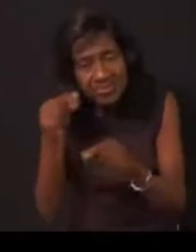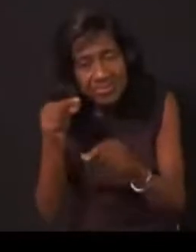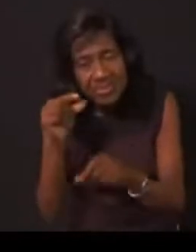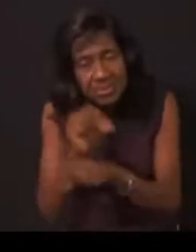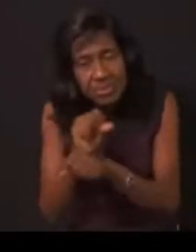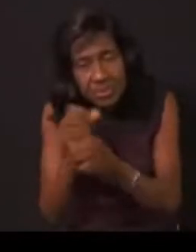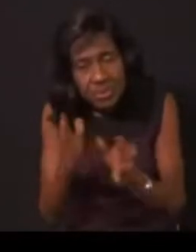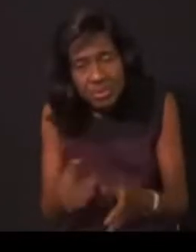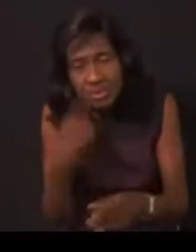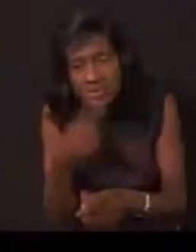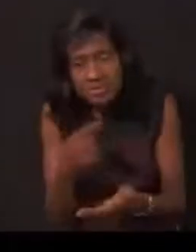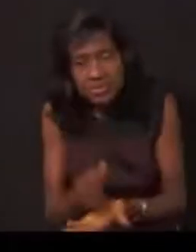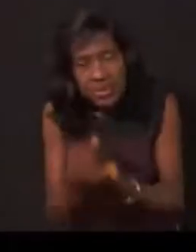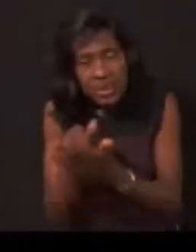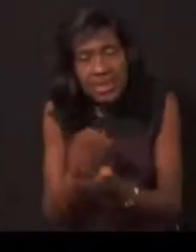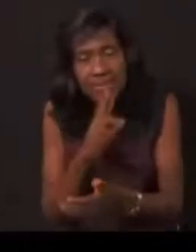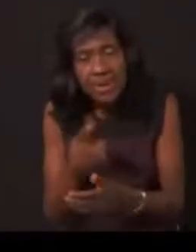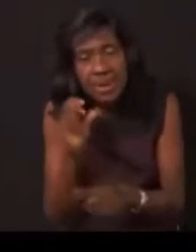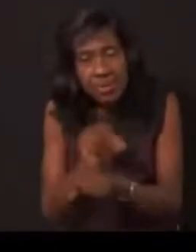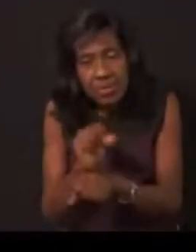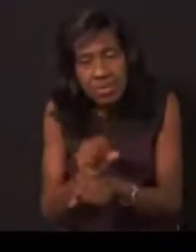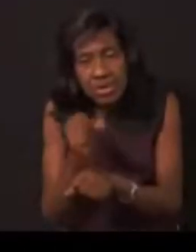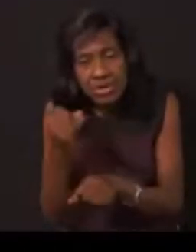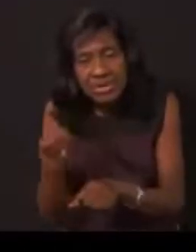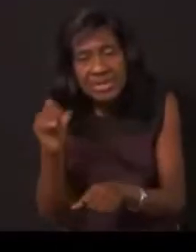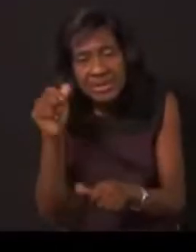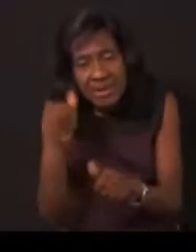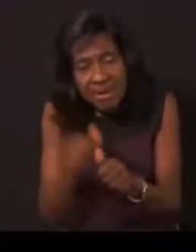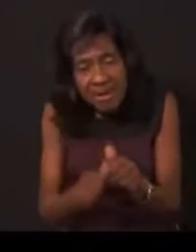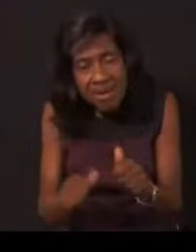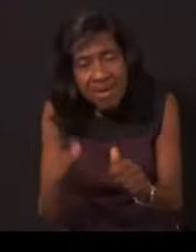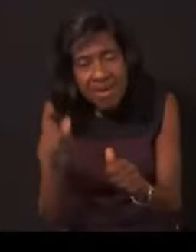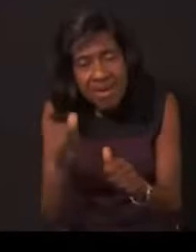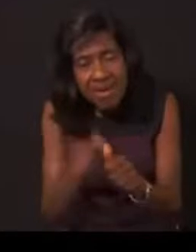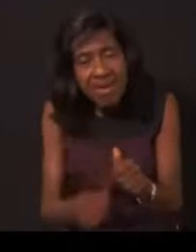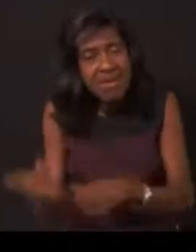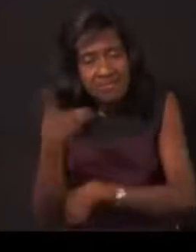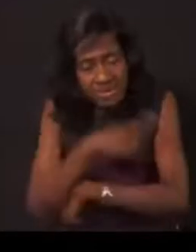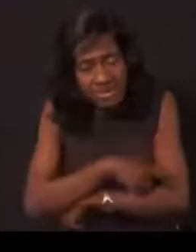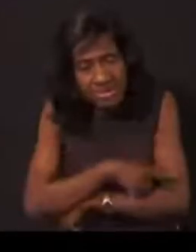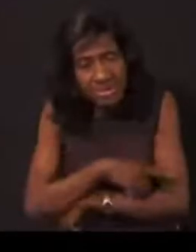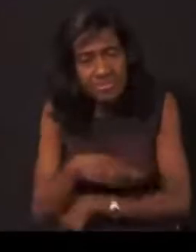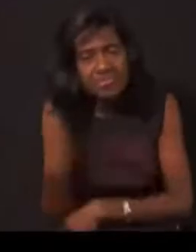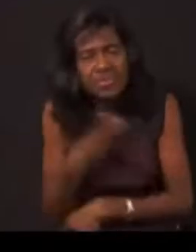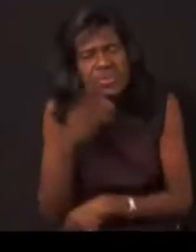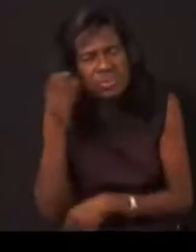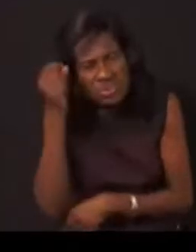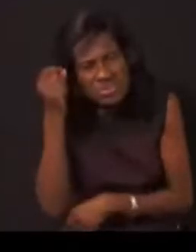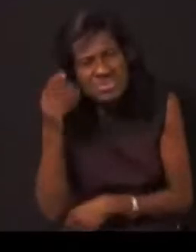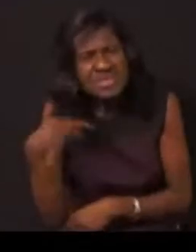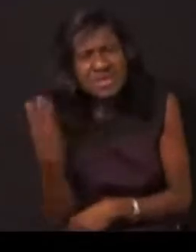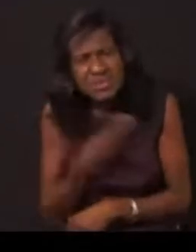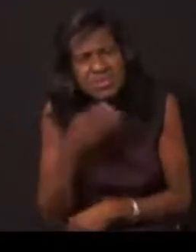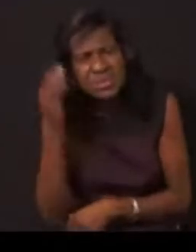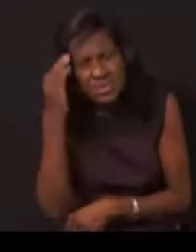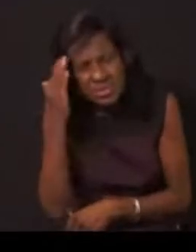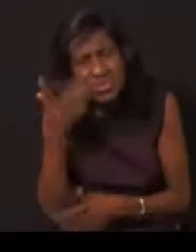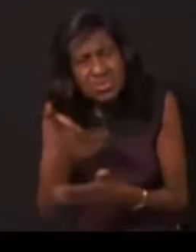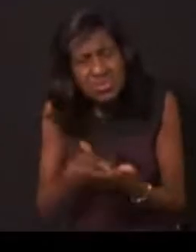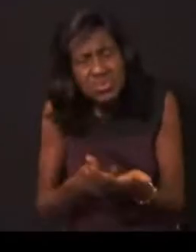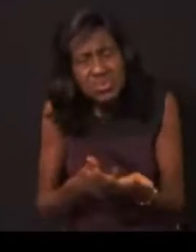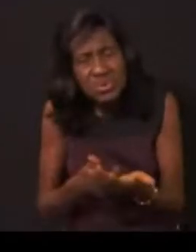to address this problem, because none of us want this. We all understand what it's like for people to be in these types